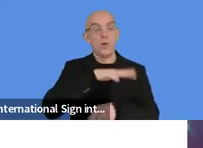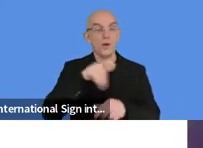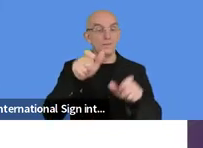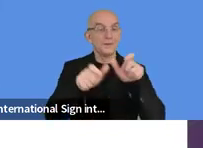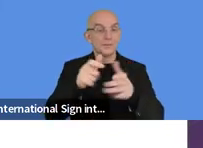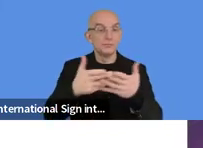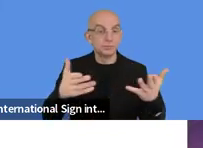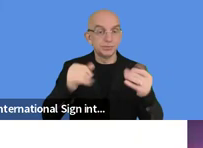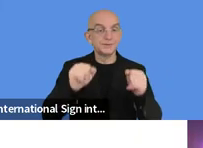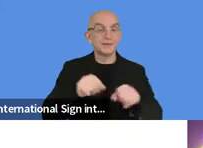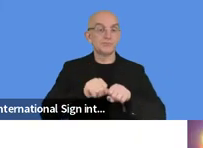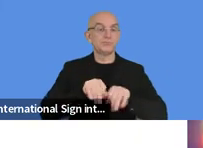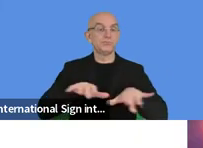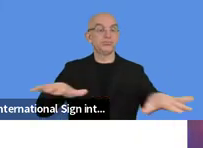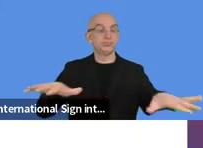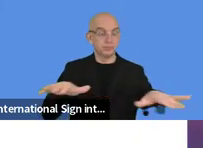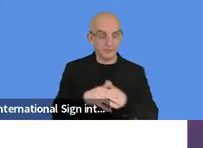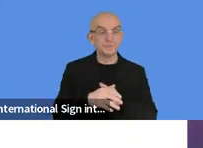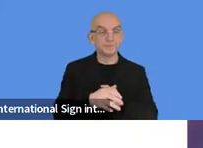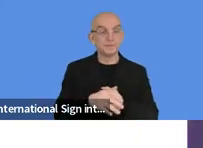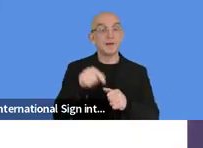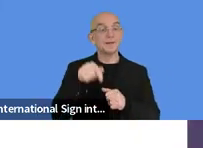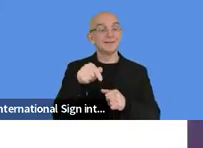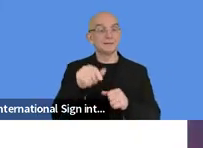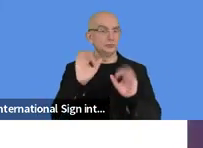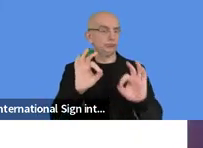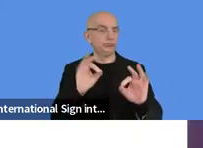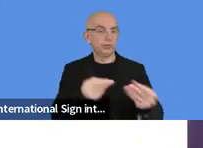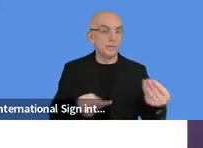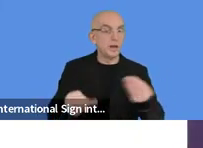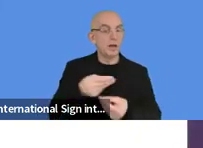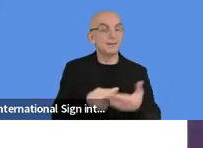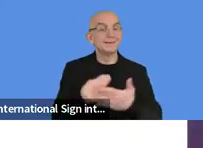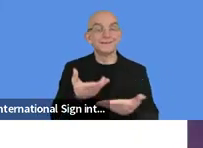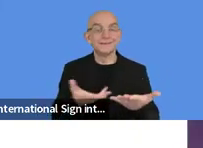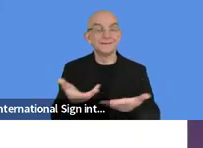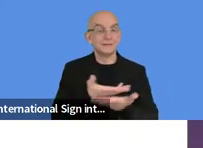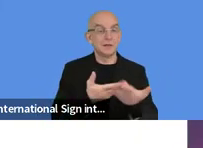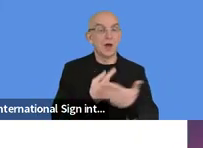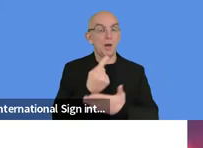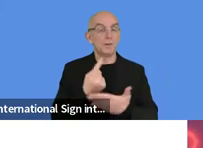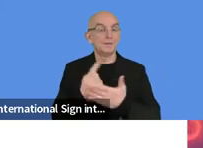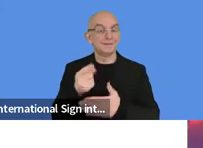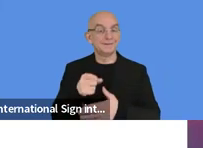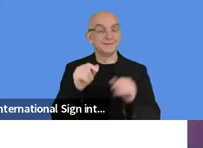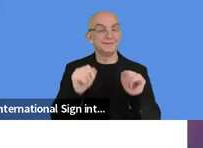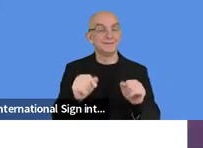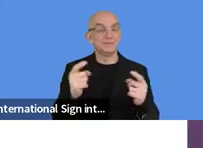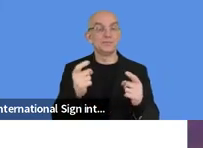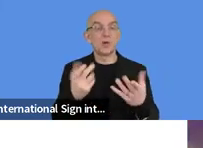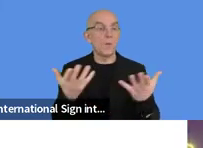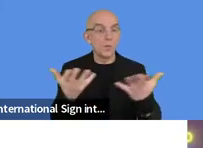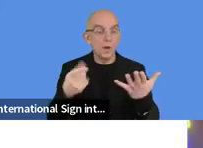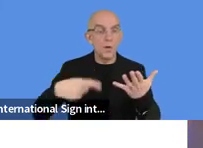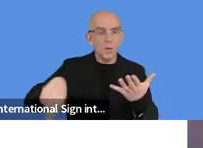them focused in on people with disabilities, how can we commercialize and scale those initiatives? And so what